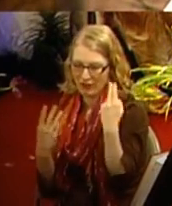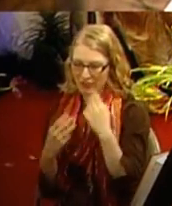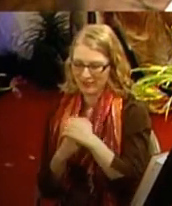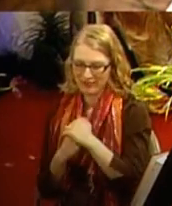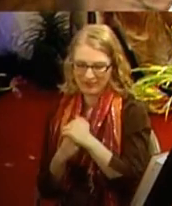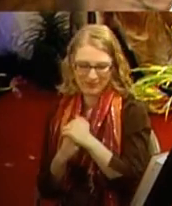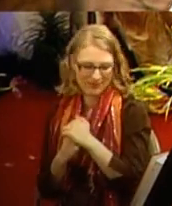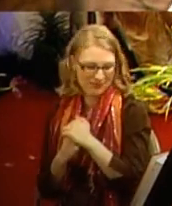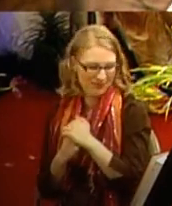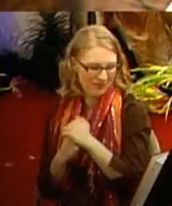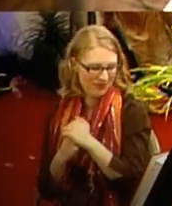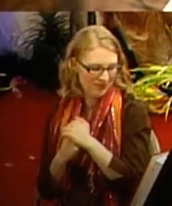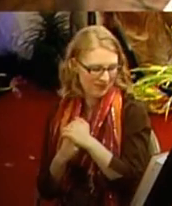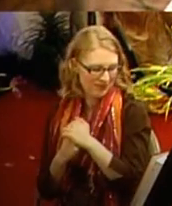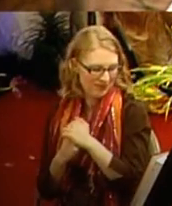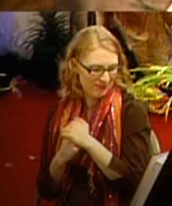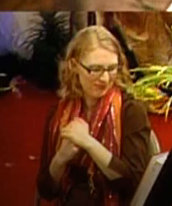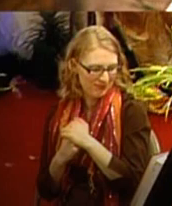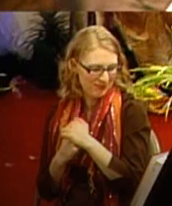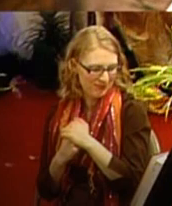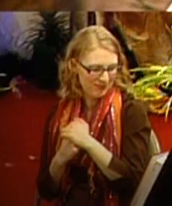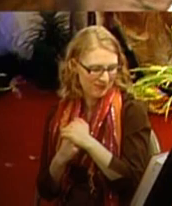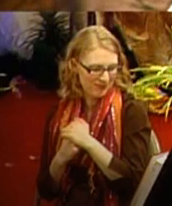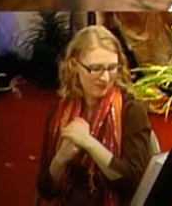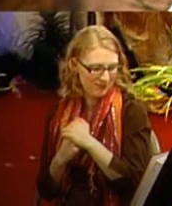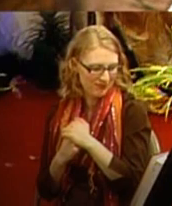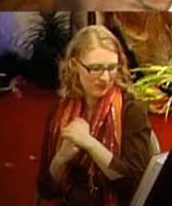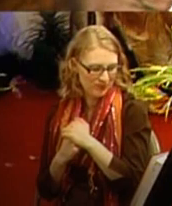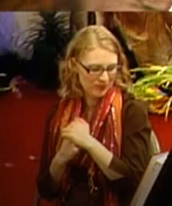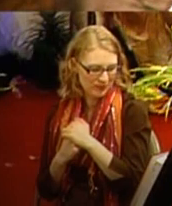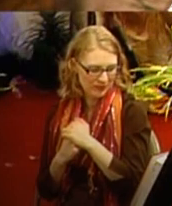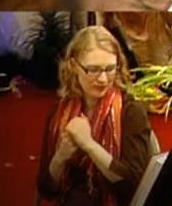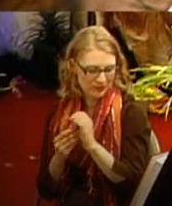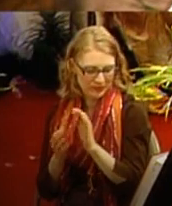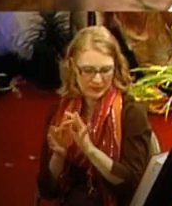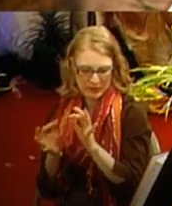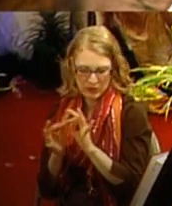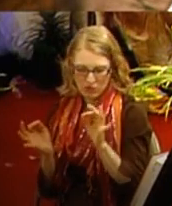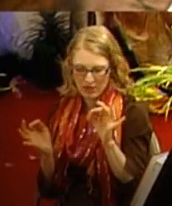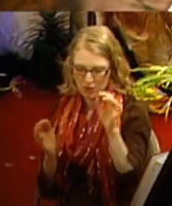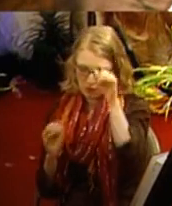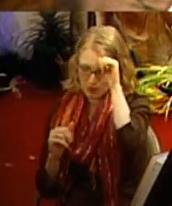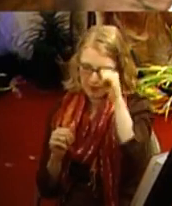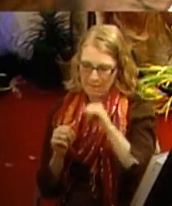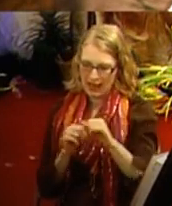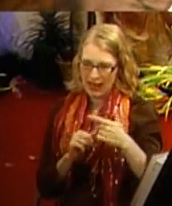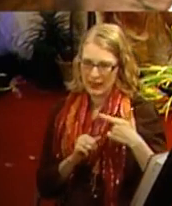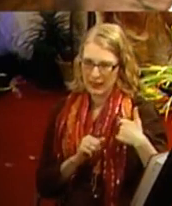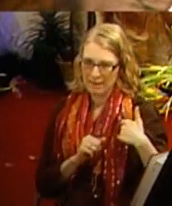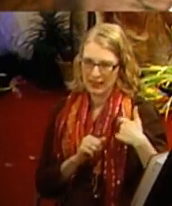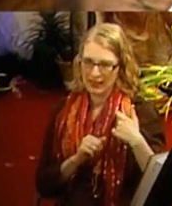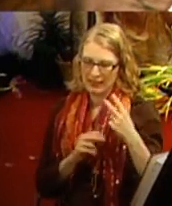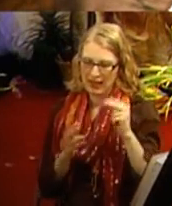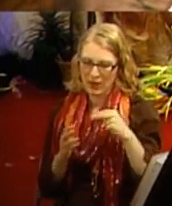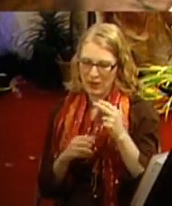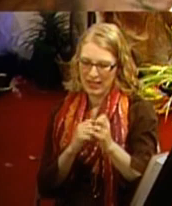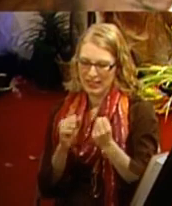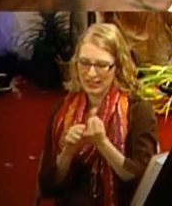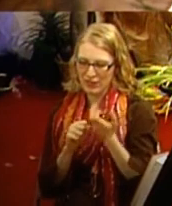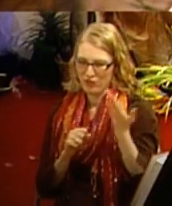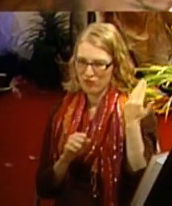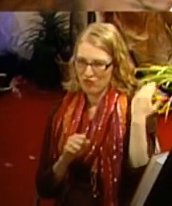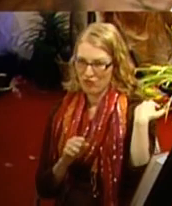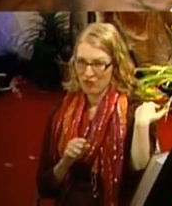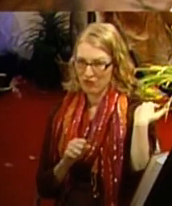It all reminded me of a story. It's funny the way the memory works. It reminded me of a story I read years ago, perhaps in high